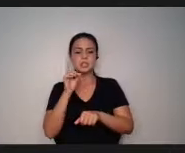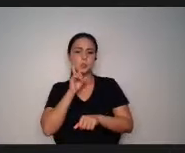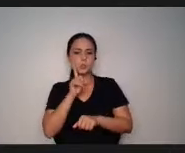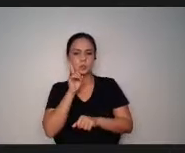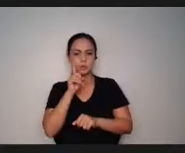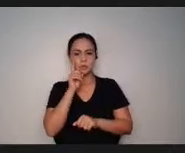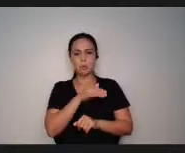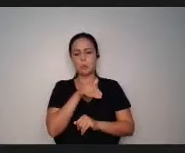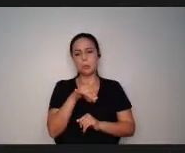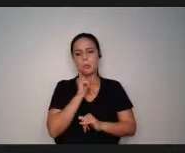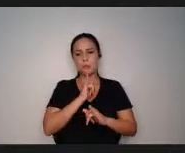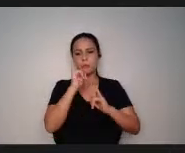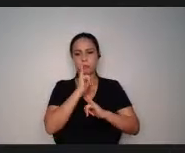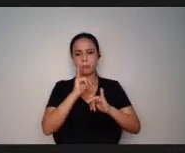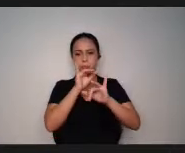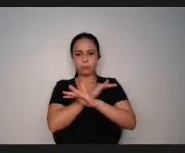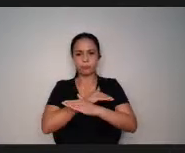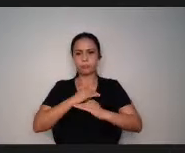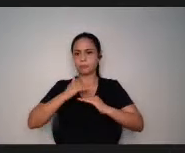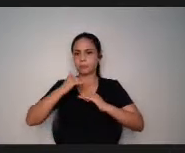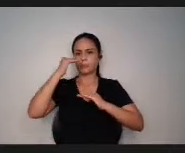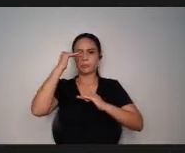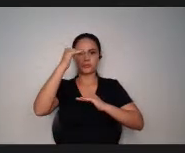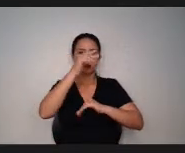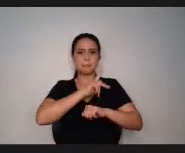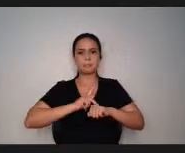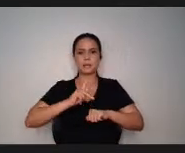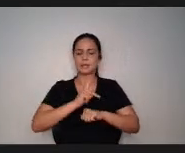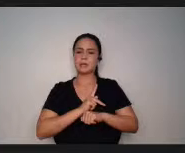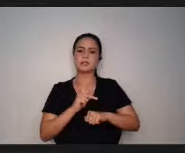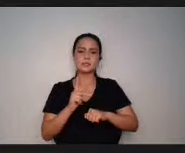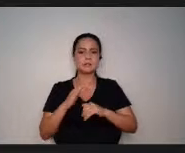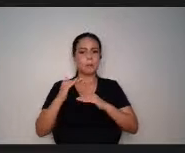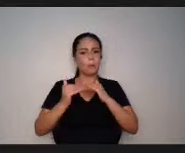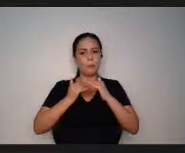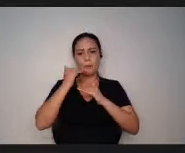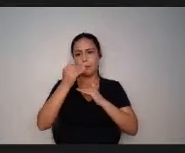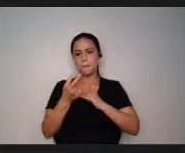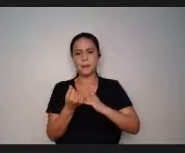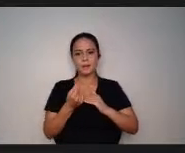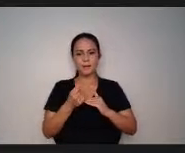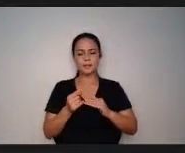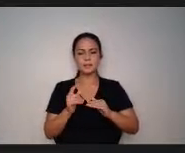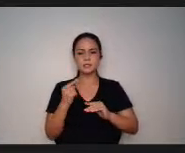developed world. We know we have one of the highest death rates globally.